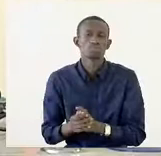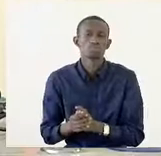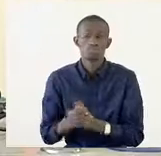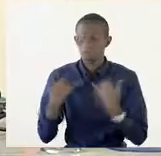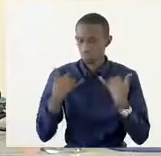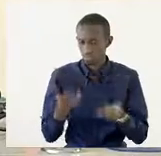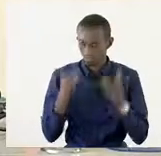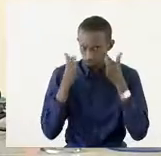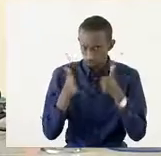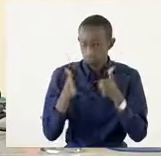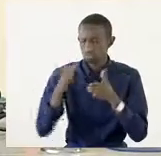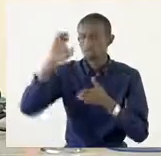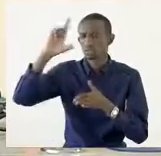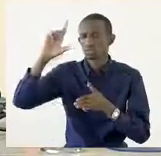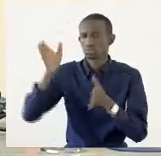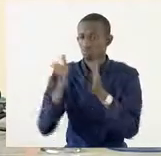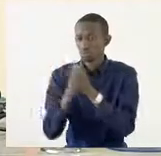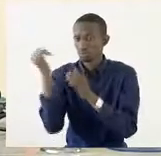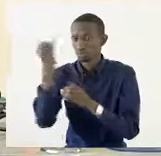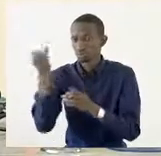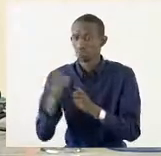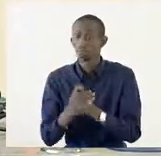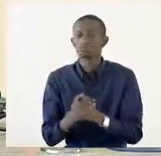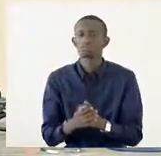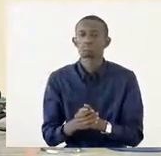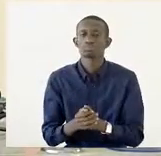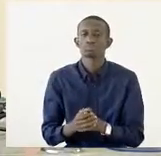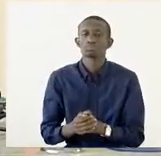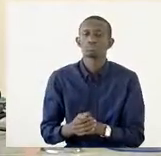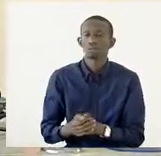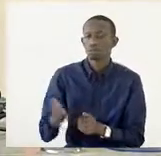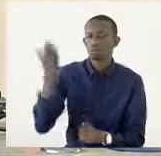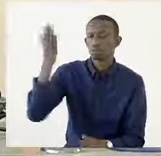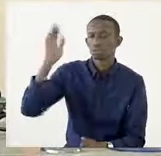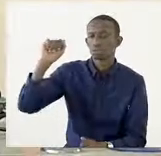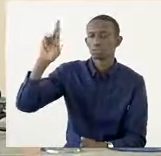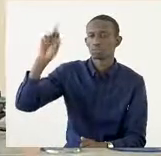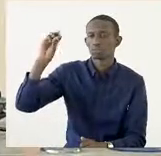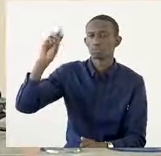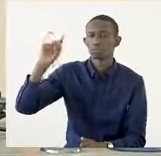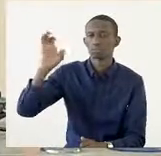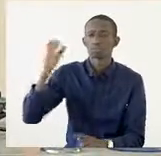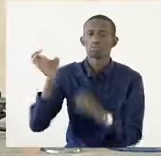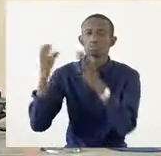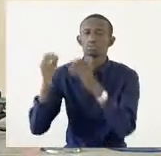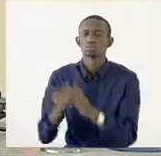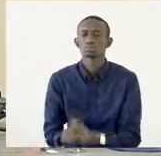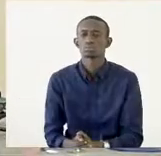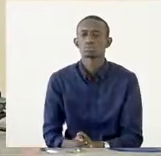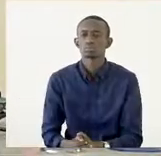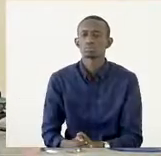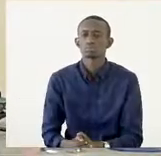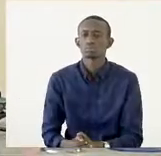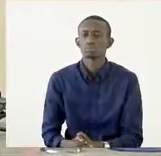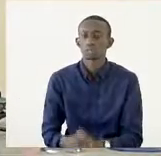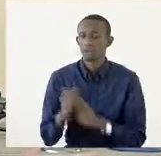about. Aldehydes and ketones, these aromatic, these groups, they withdraw the electrons. So they take up